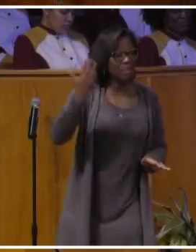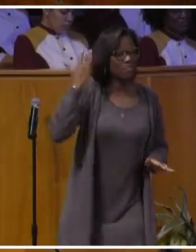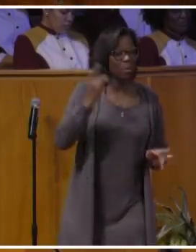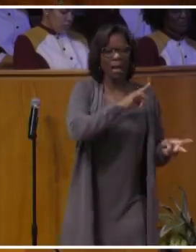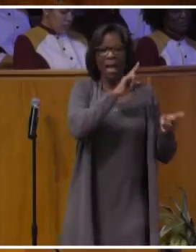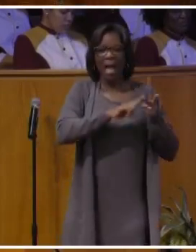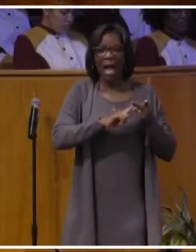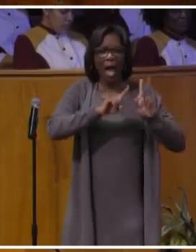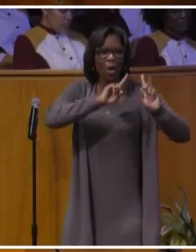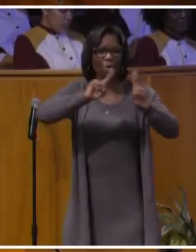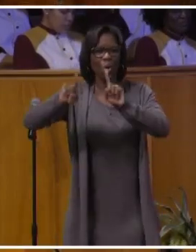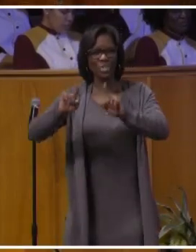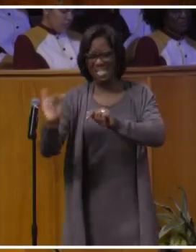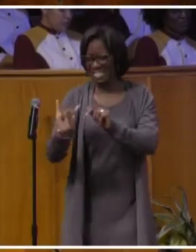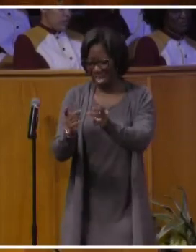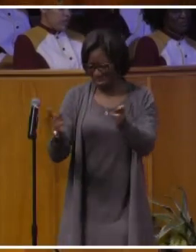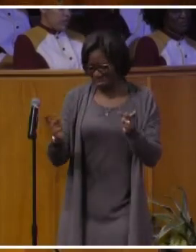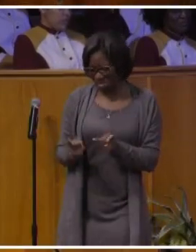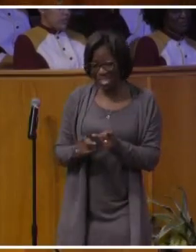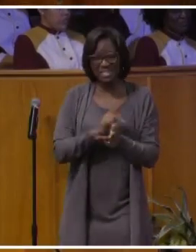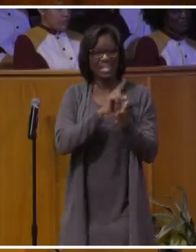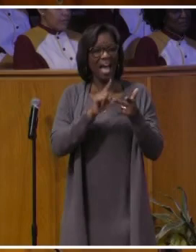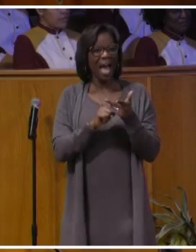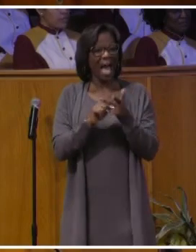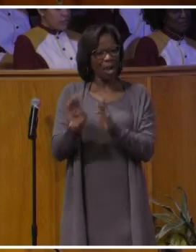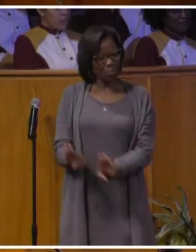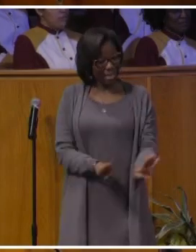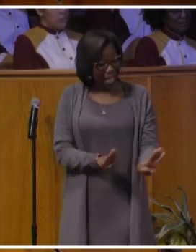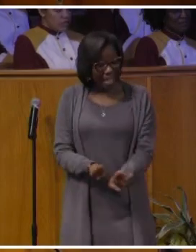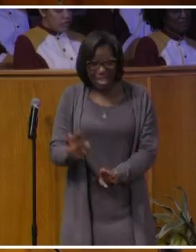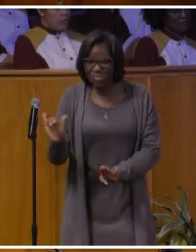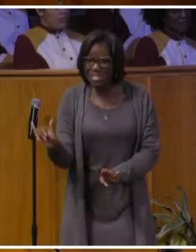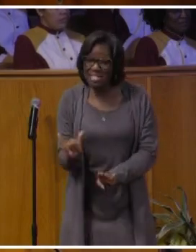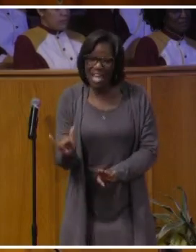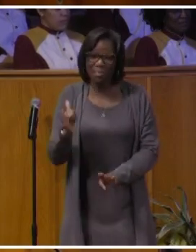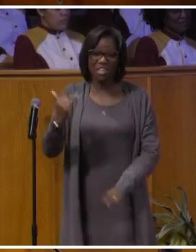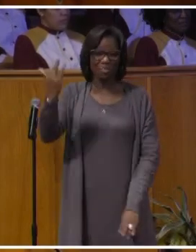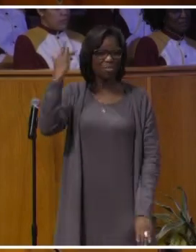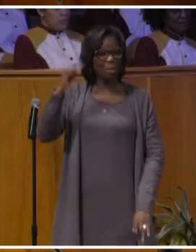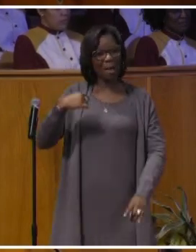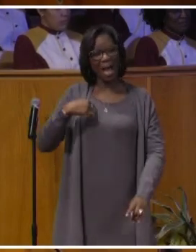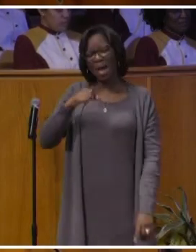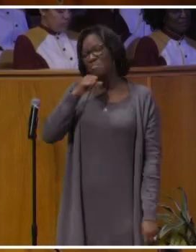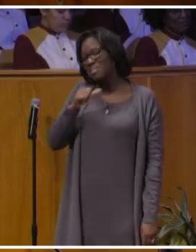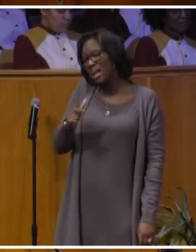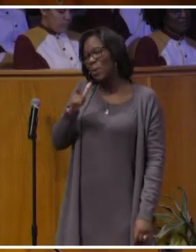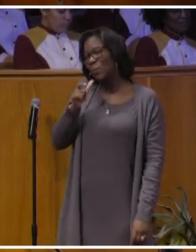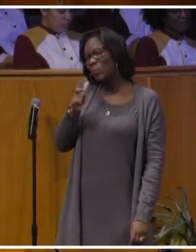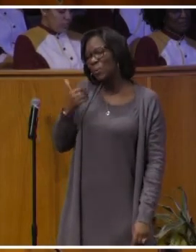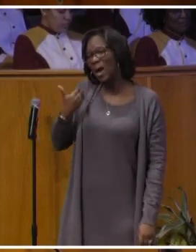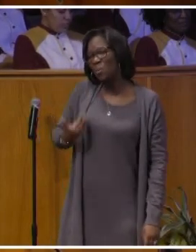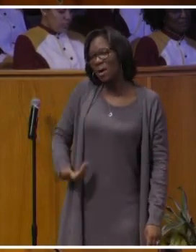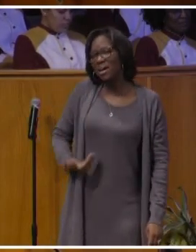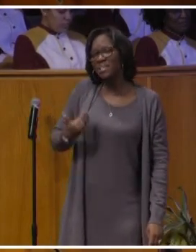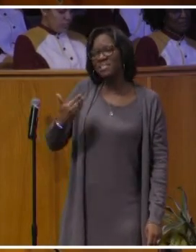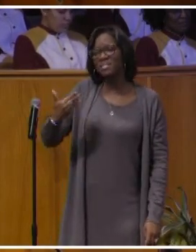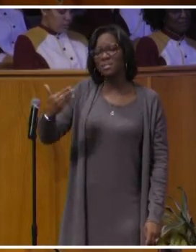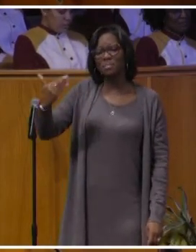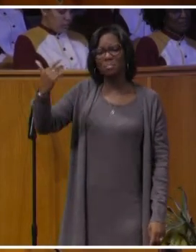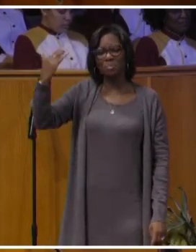go where I used to go. I don't act like I used to act. I'm not who I was.